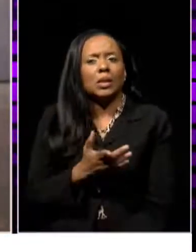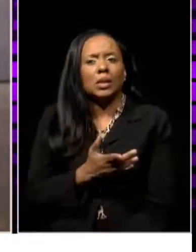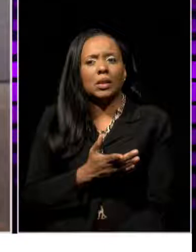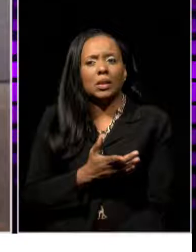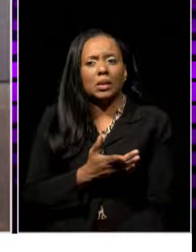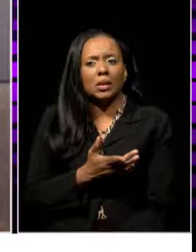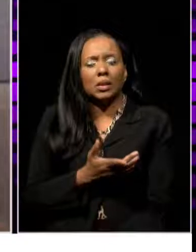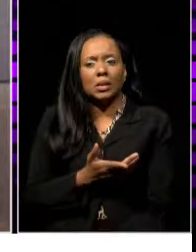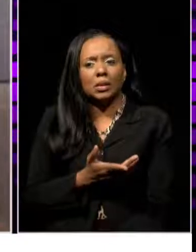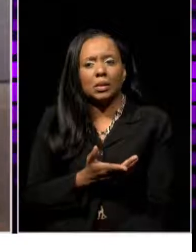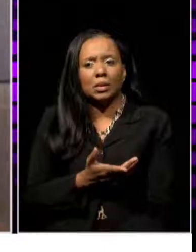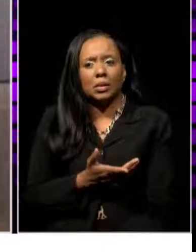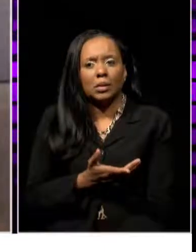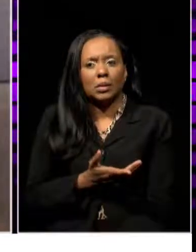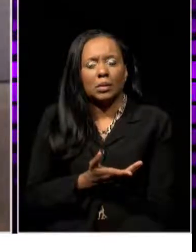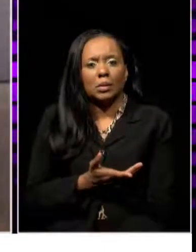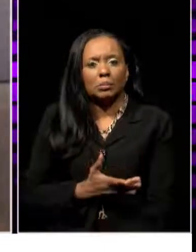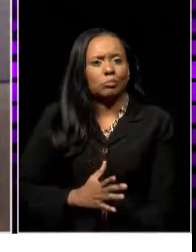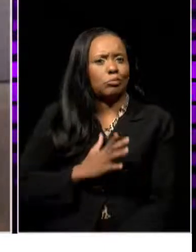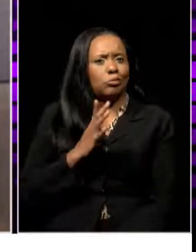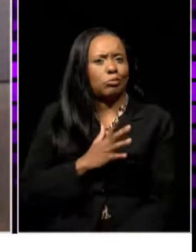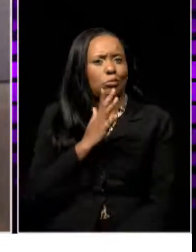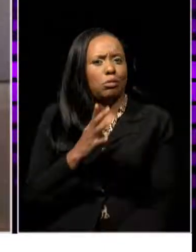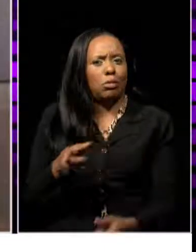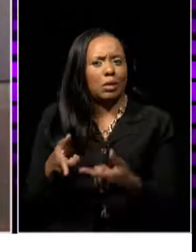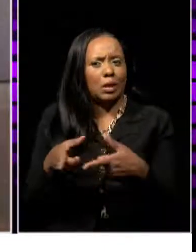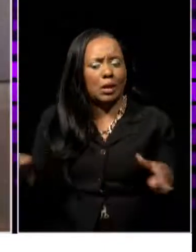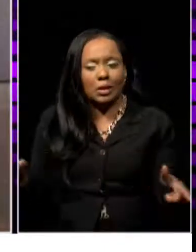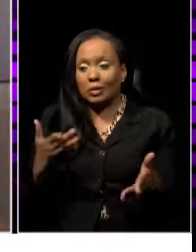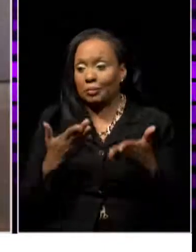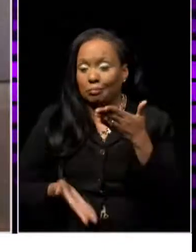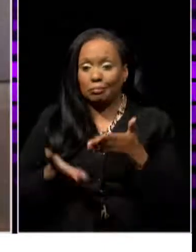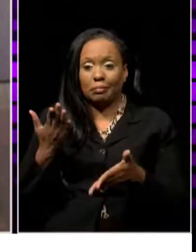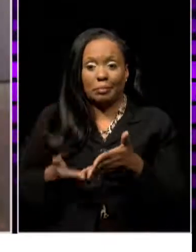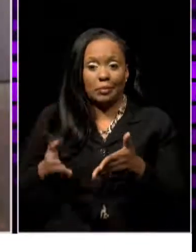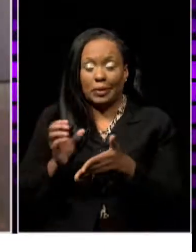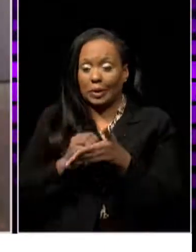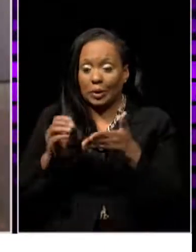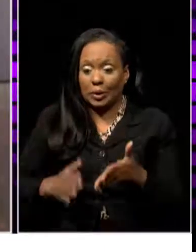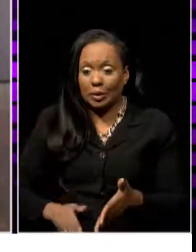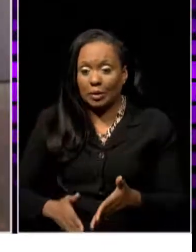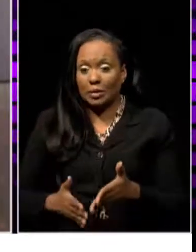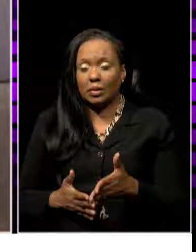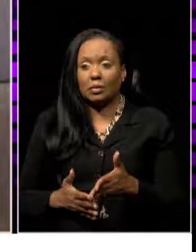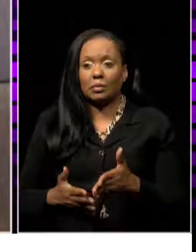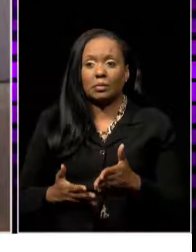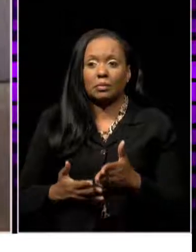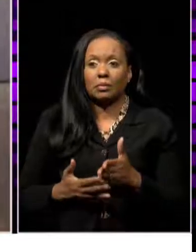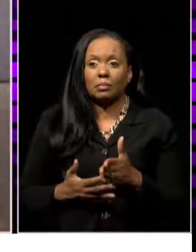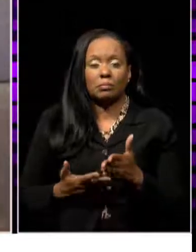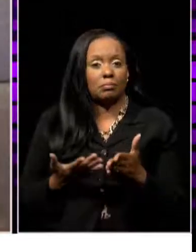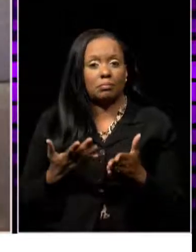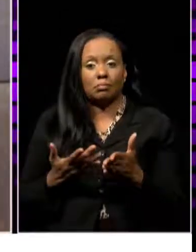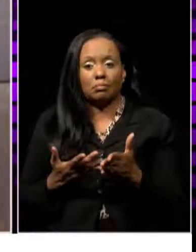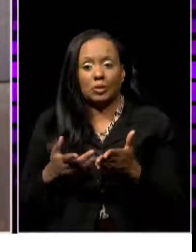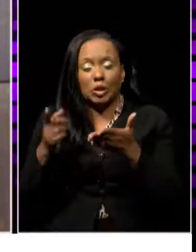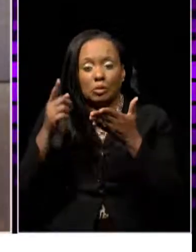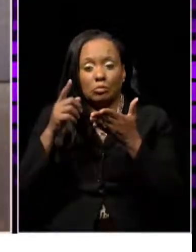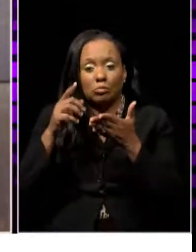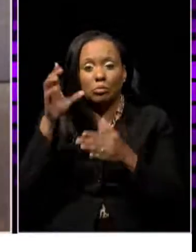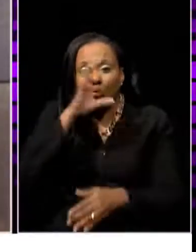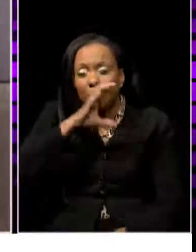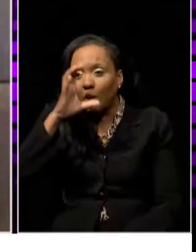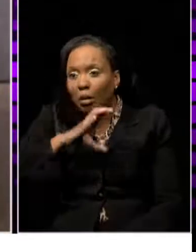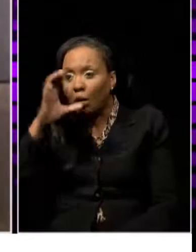It could be that the child would have gone to the online and found language and found an answer which may